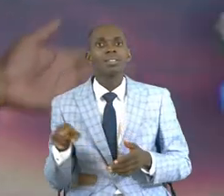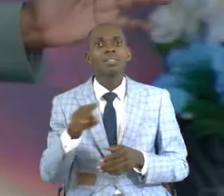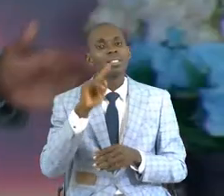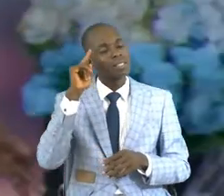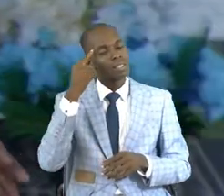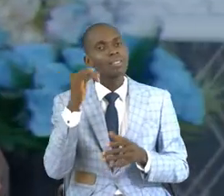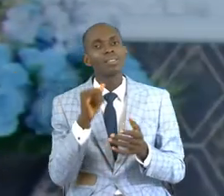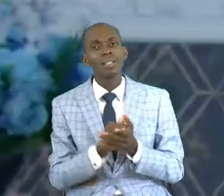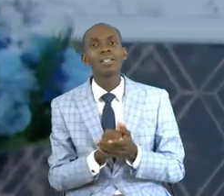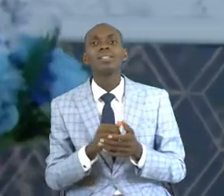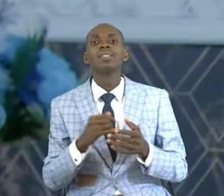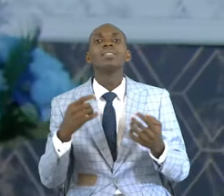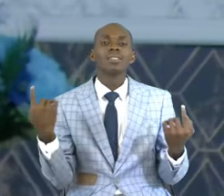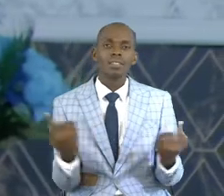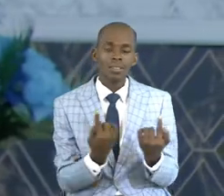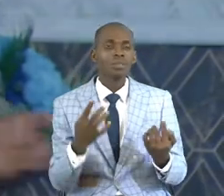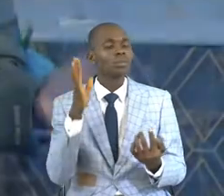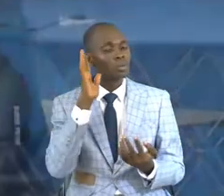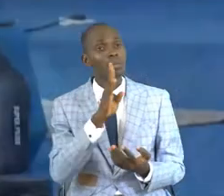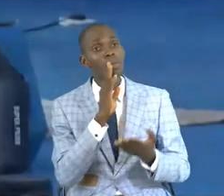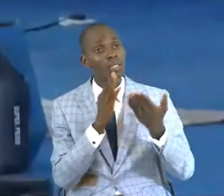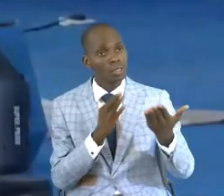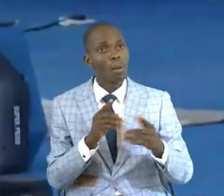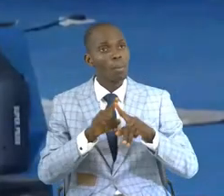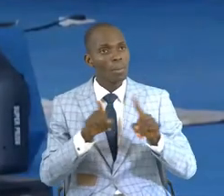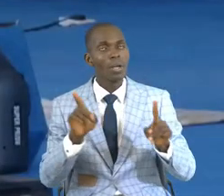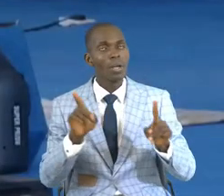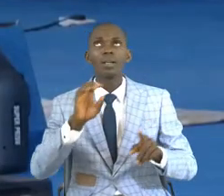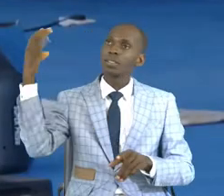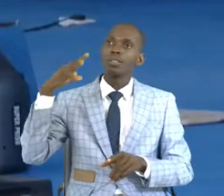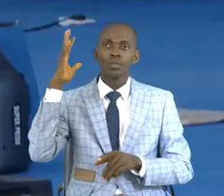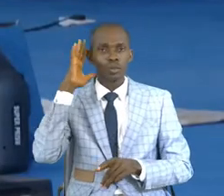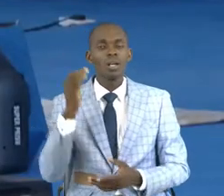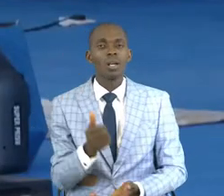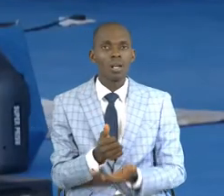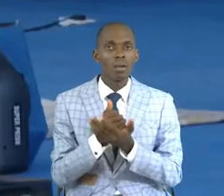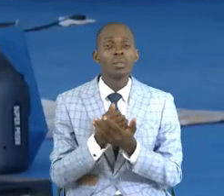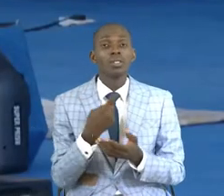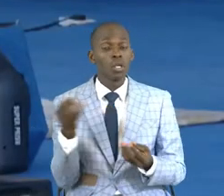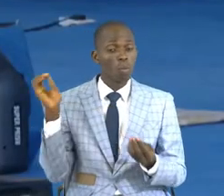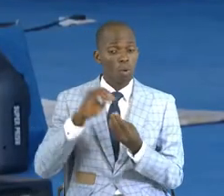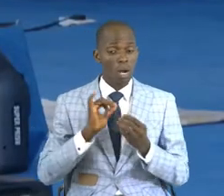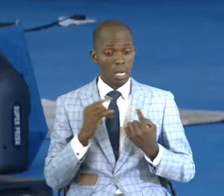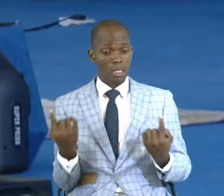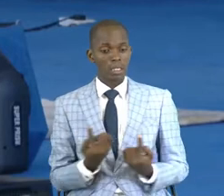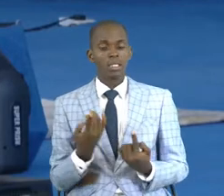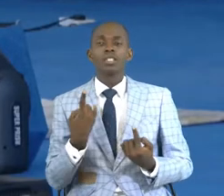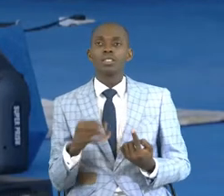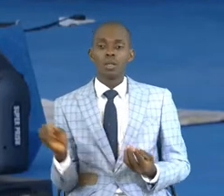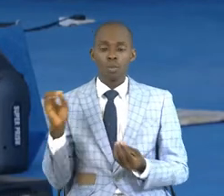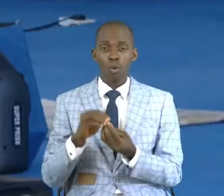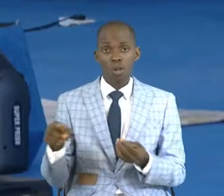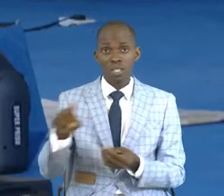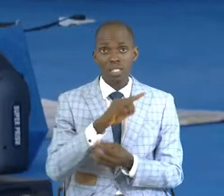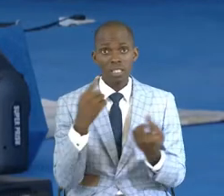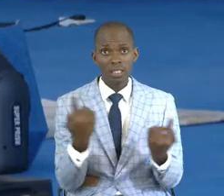then grace will come. Grace will come. Grace will come. The more I sin, the more they sin, the more the